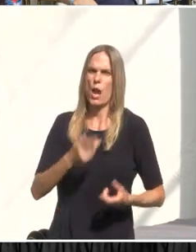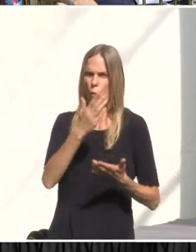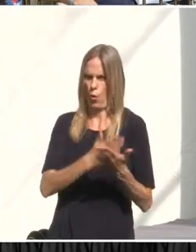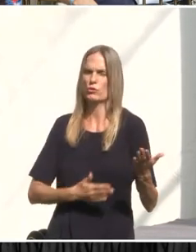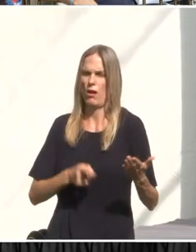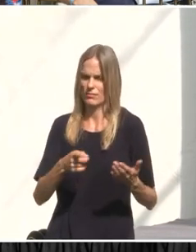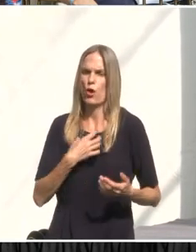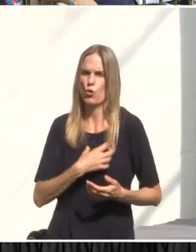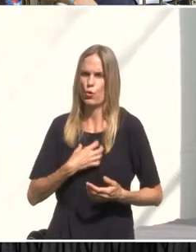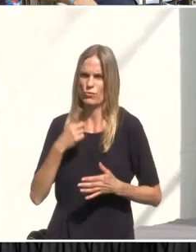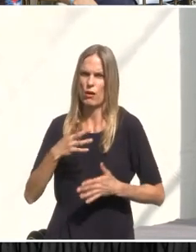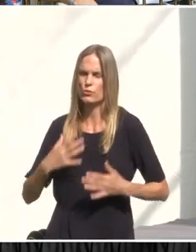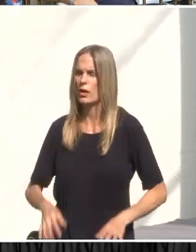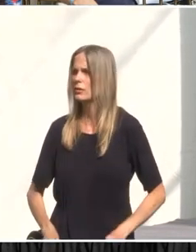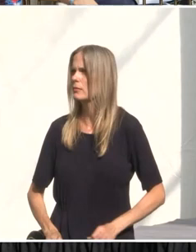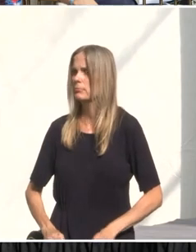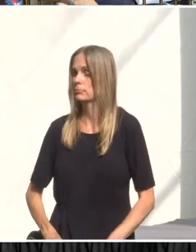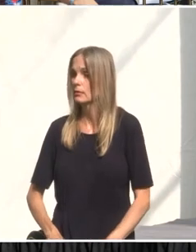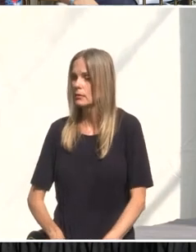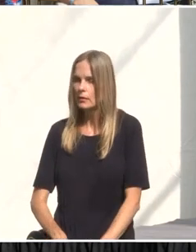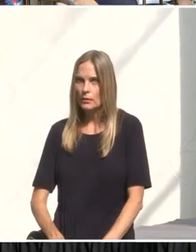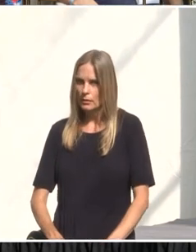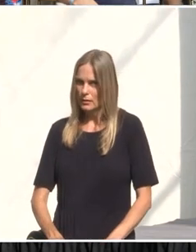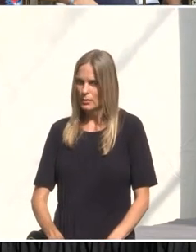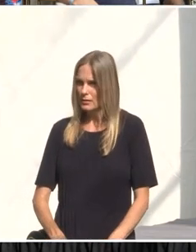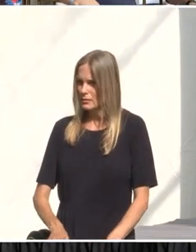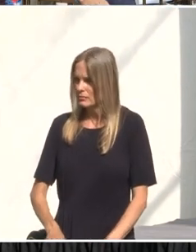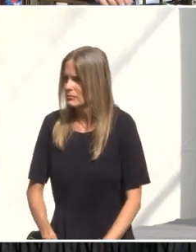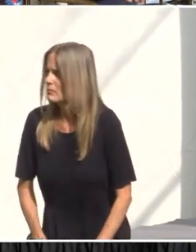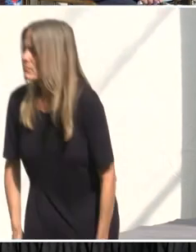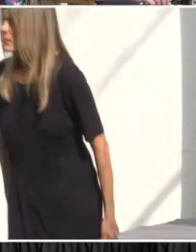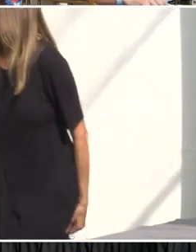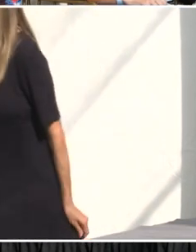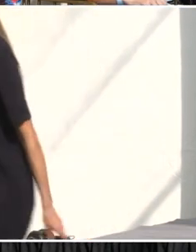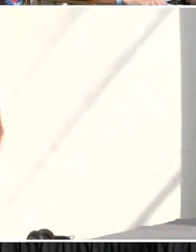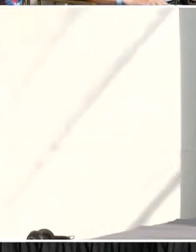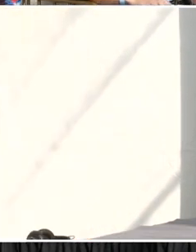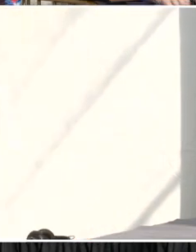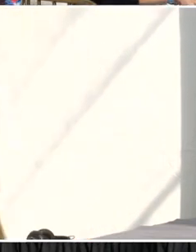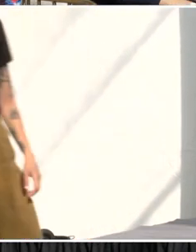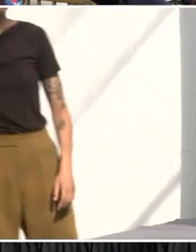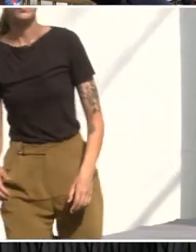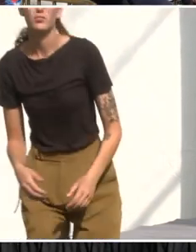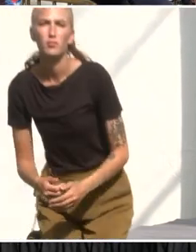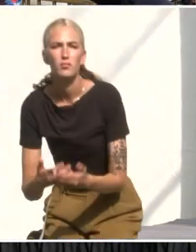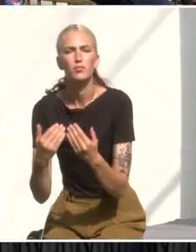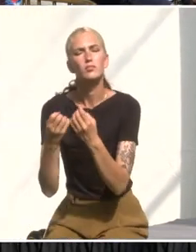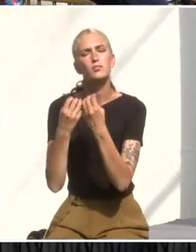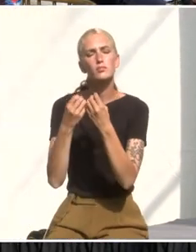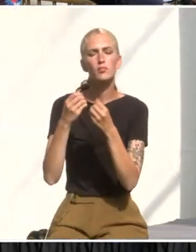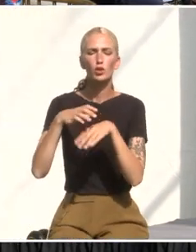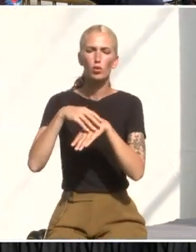crucial. Thank you, Ara. And let's go to Sweden. And which are these challenges which Swedish men are